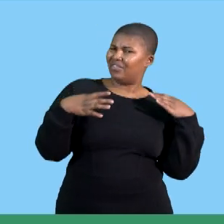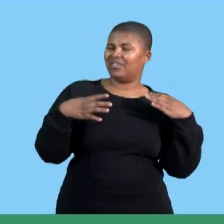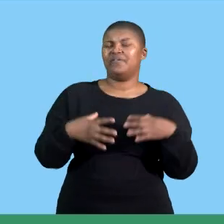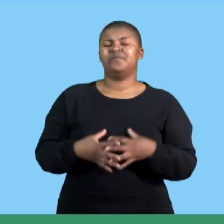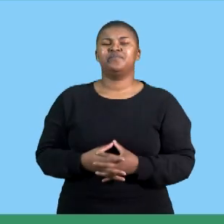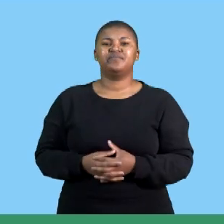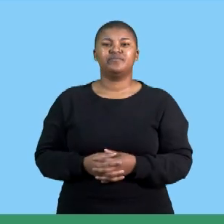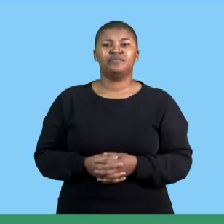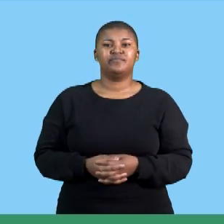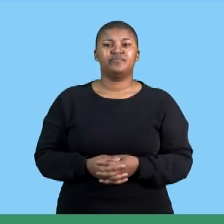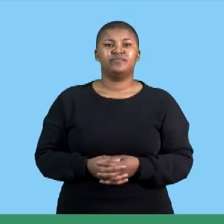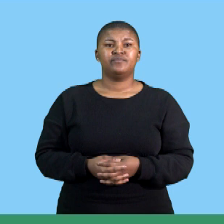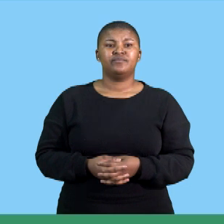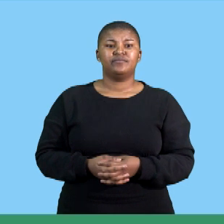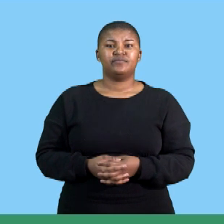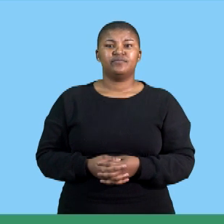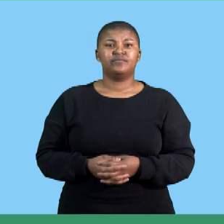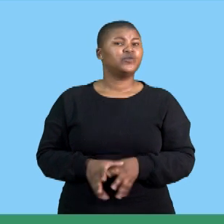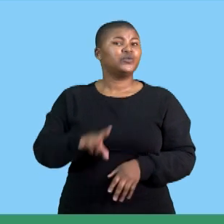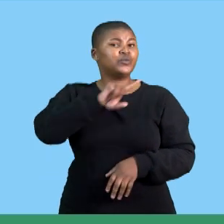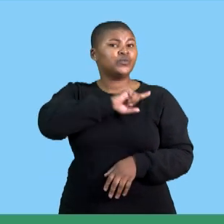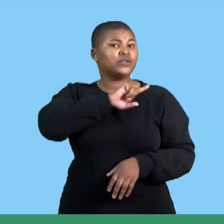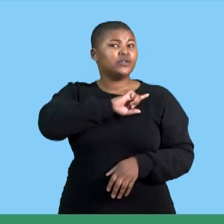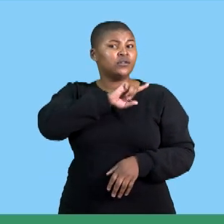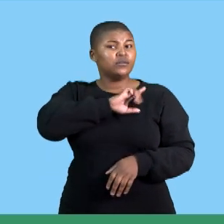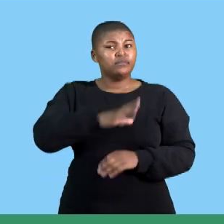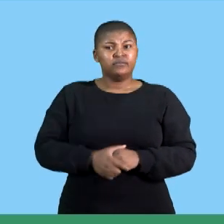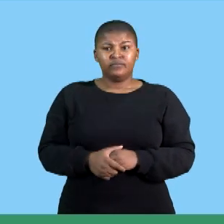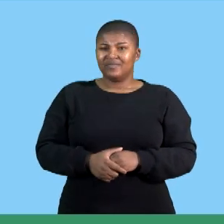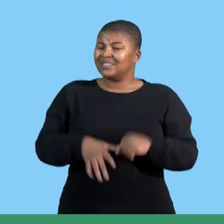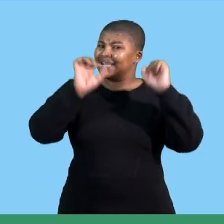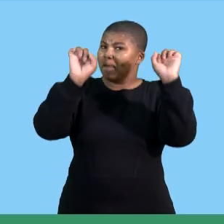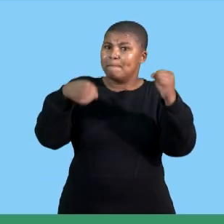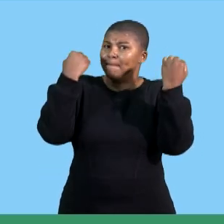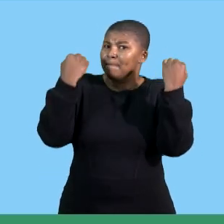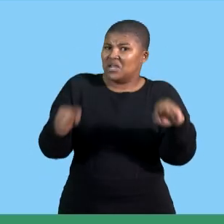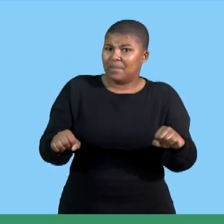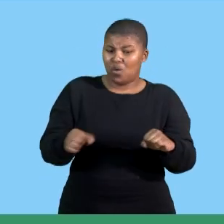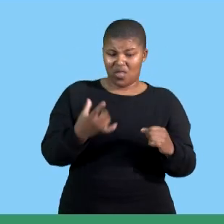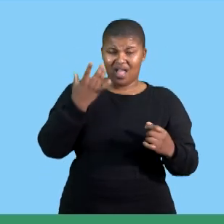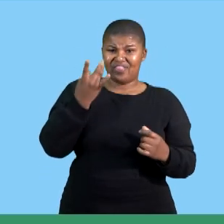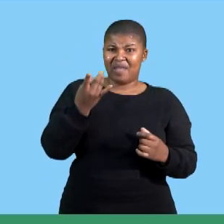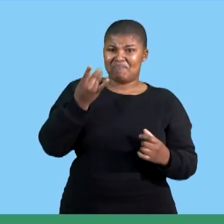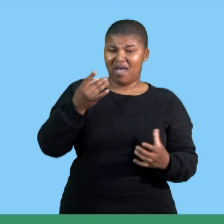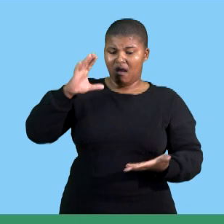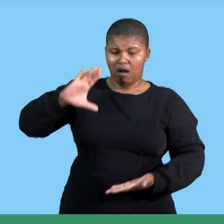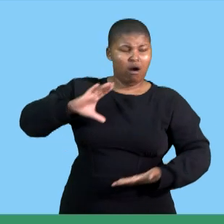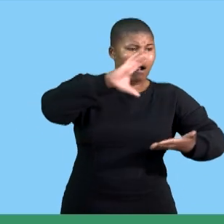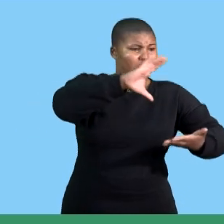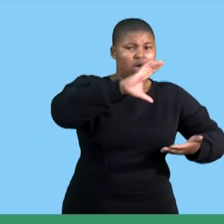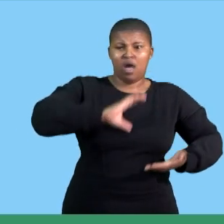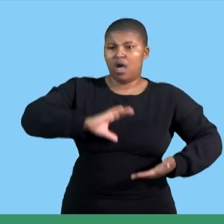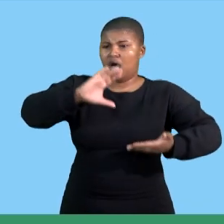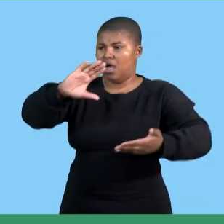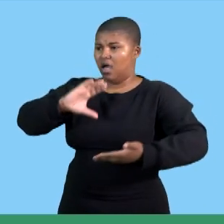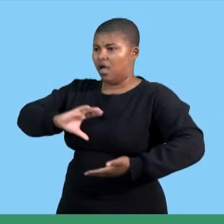workload. This is because it is really impossible to be delivering these meat or